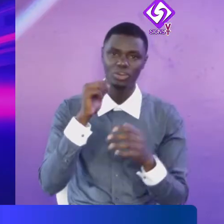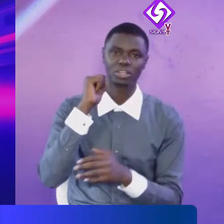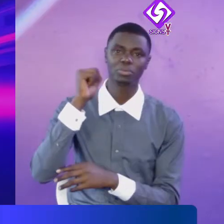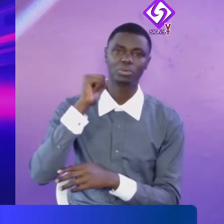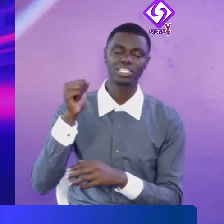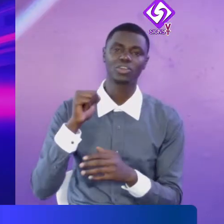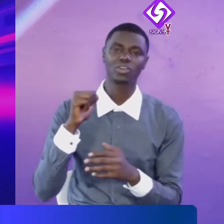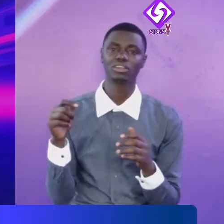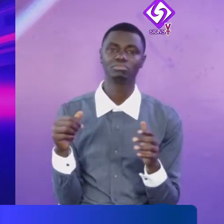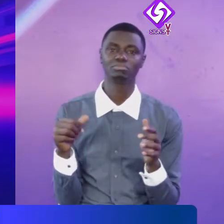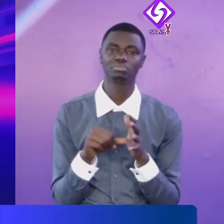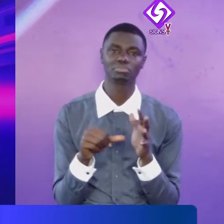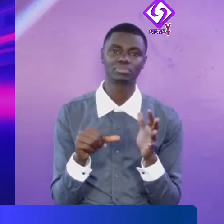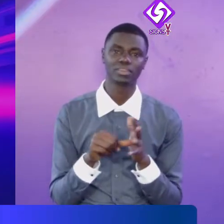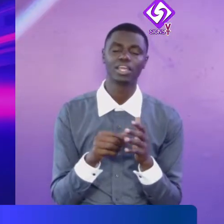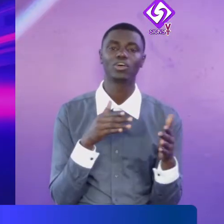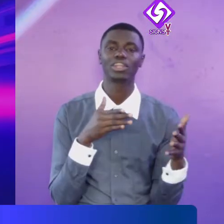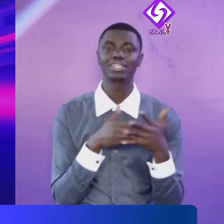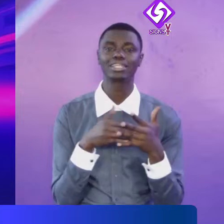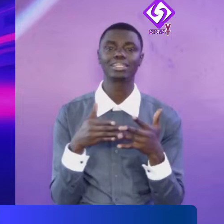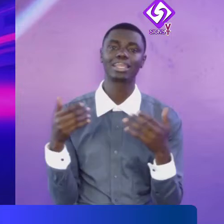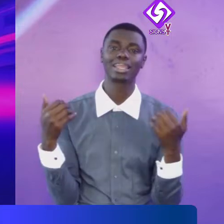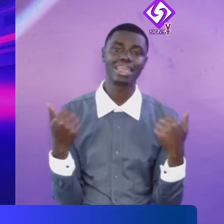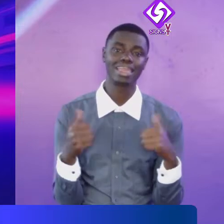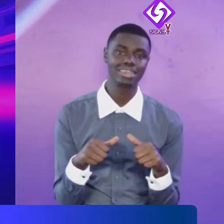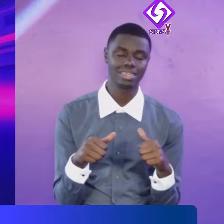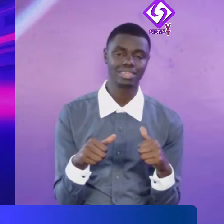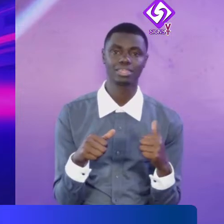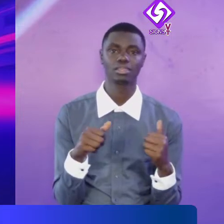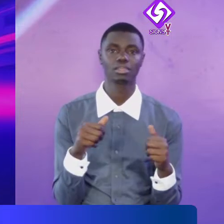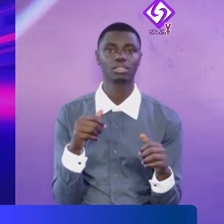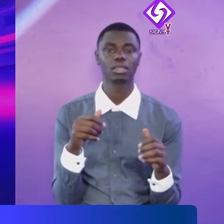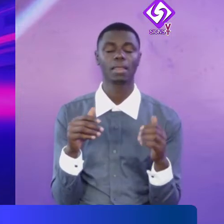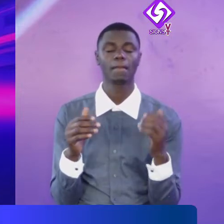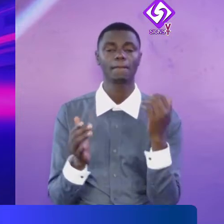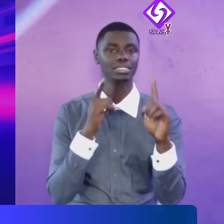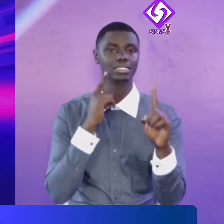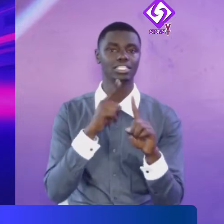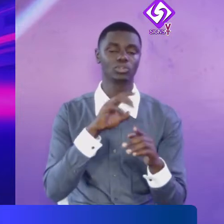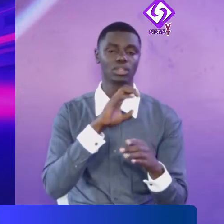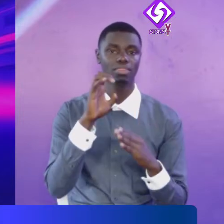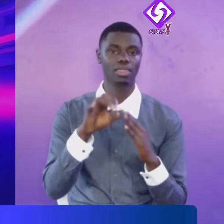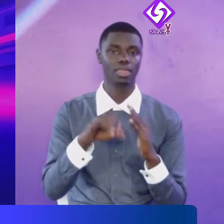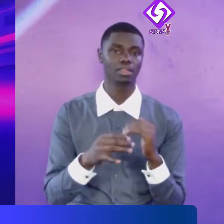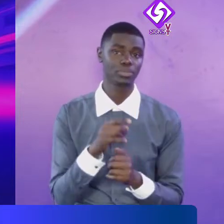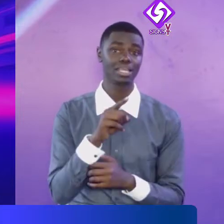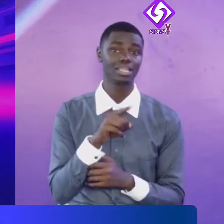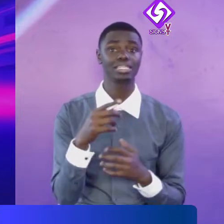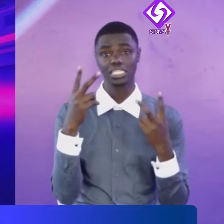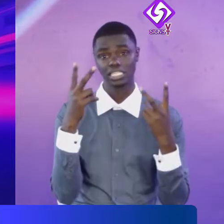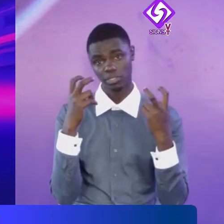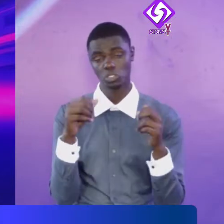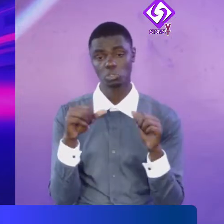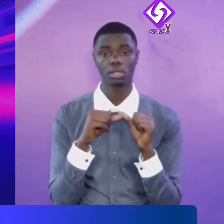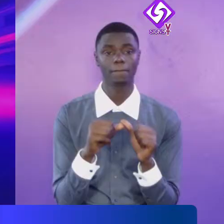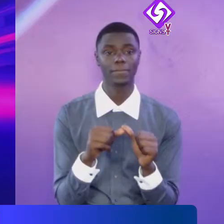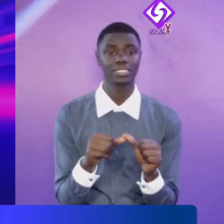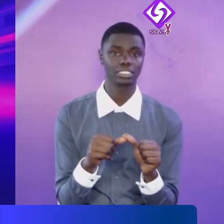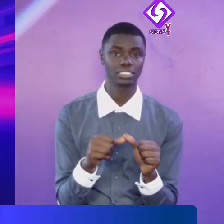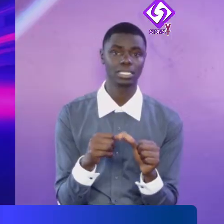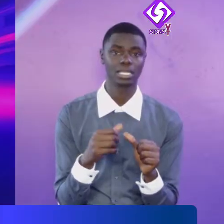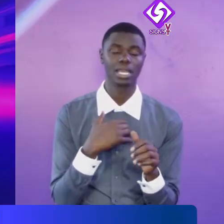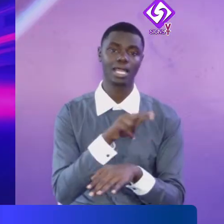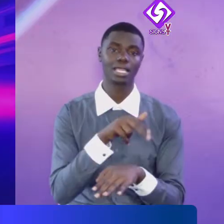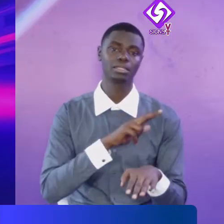and denying any ill intent in the end. Now, these speculations persist, and the